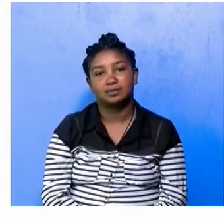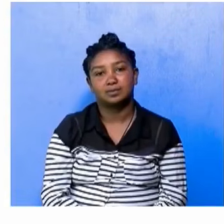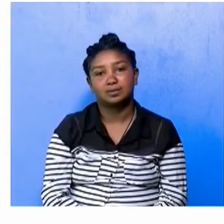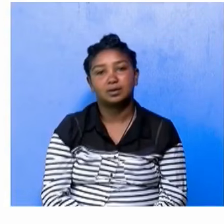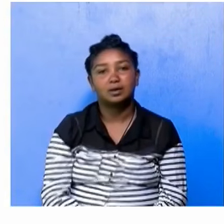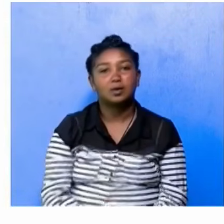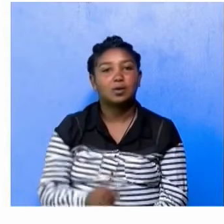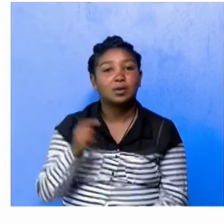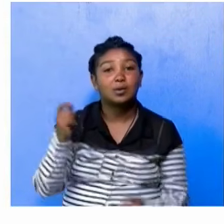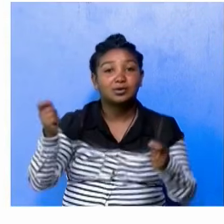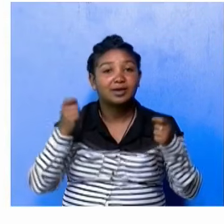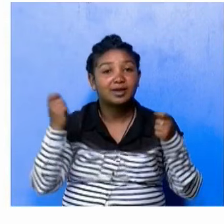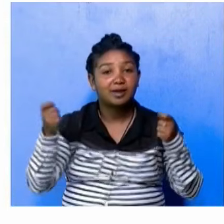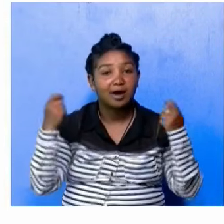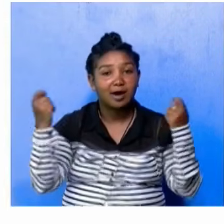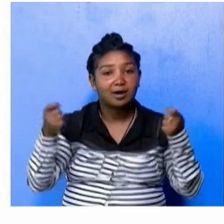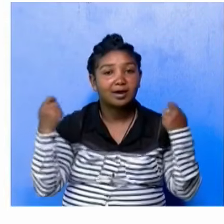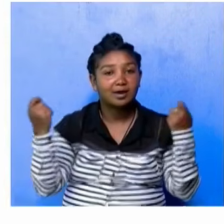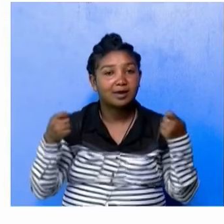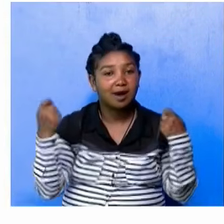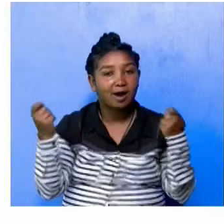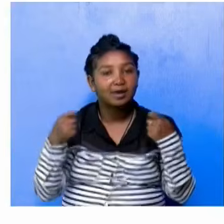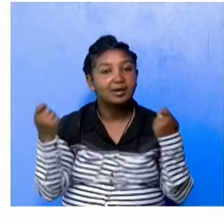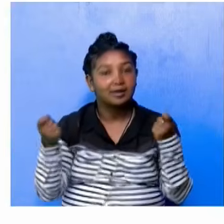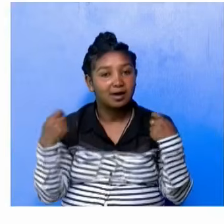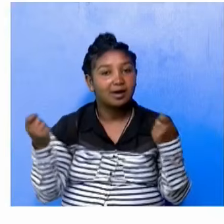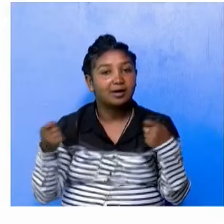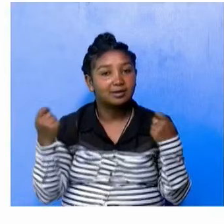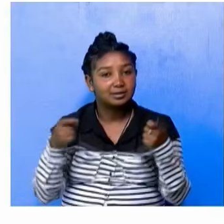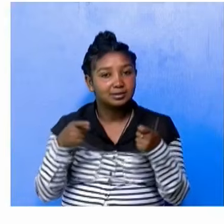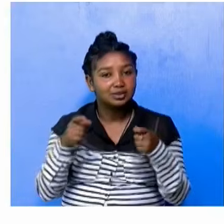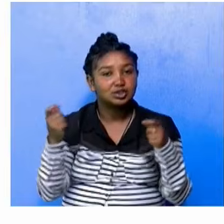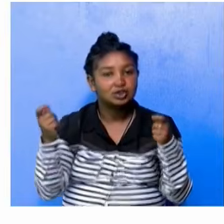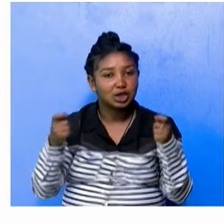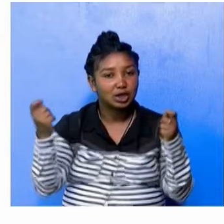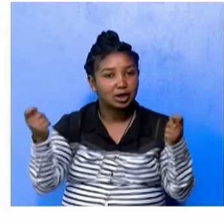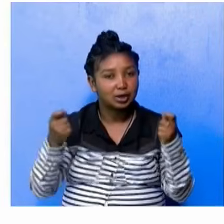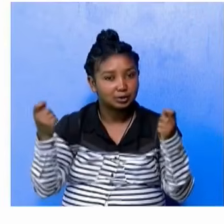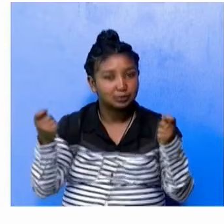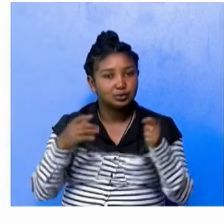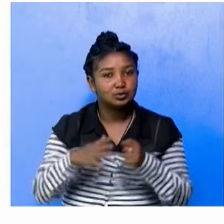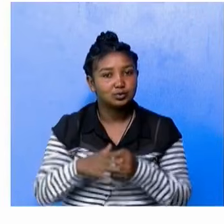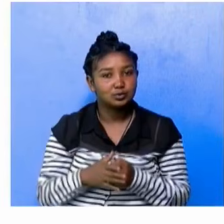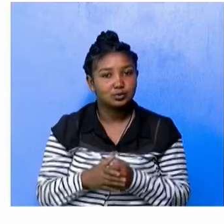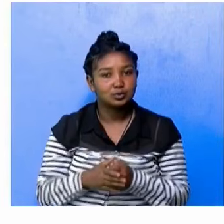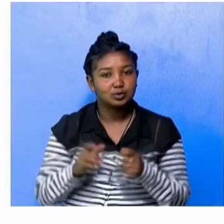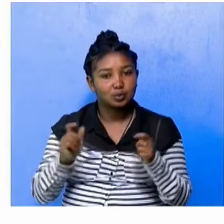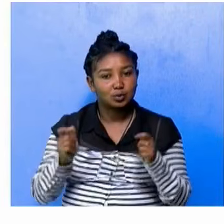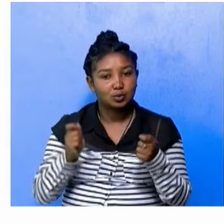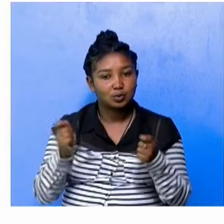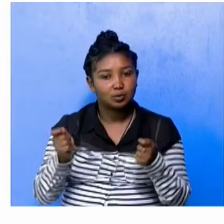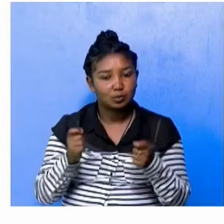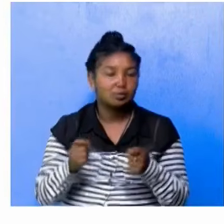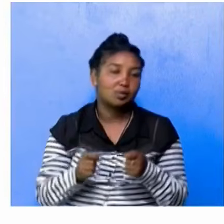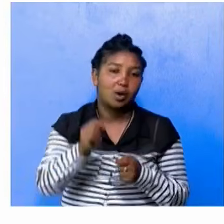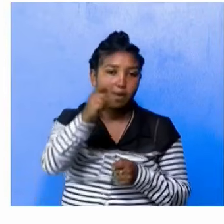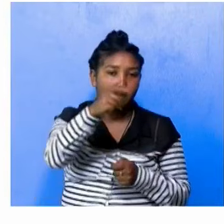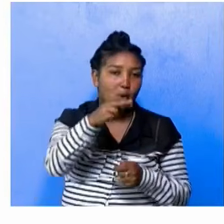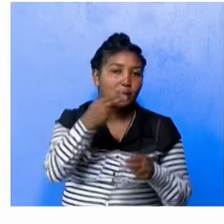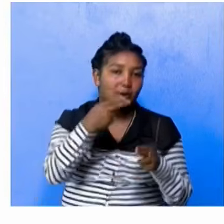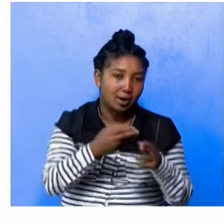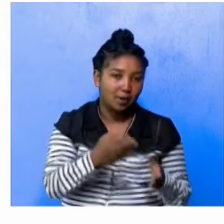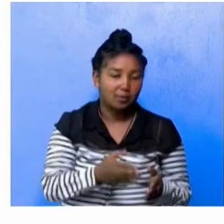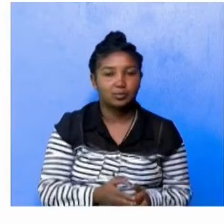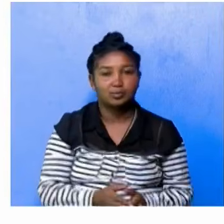What about Kenya? Kenya, this should be here because this one is proper